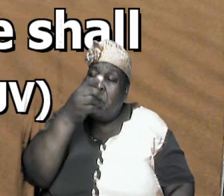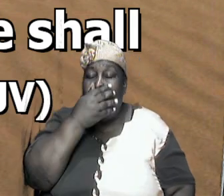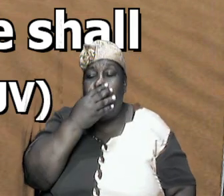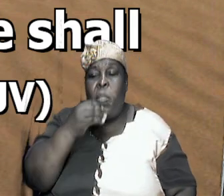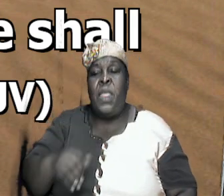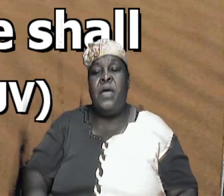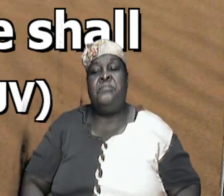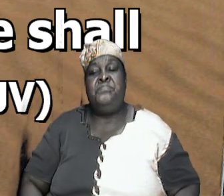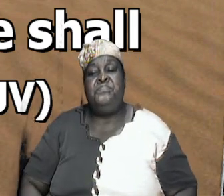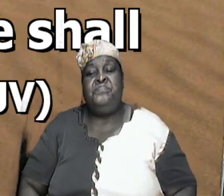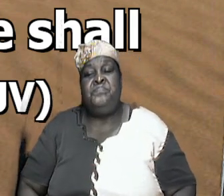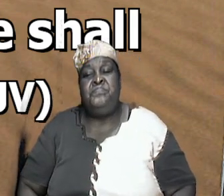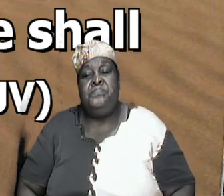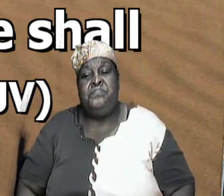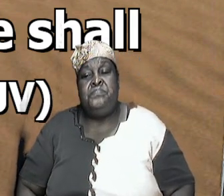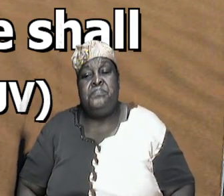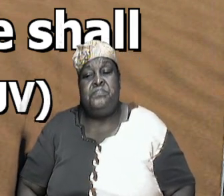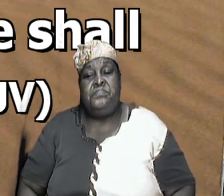That's what that phrase means, you know.